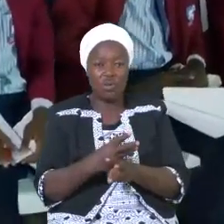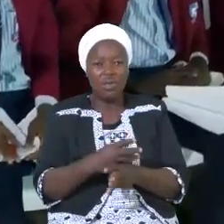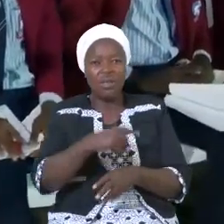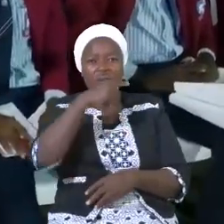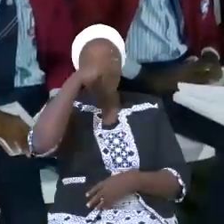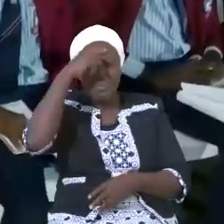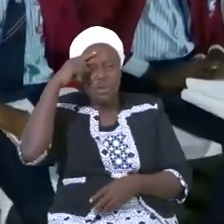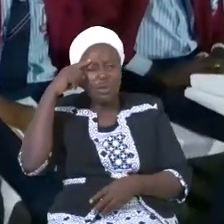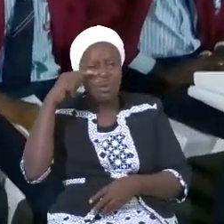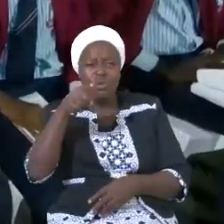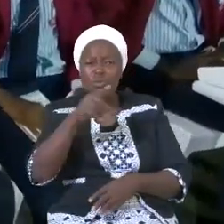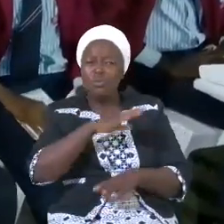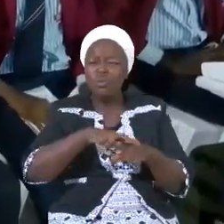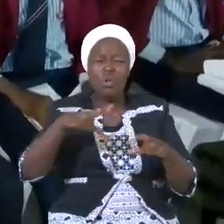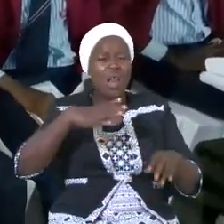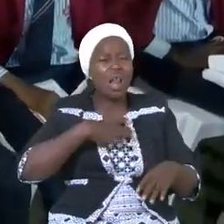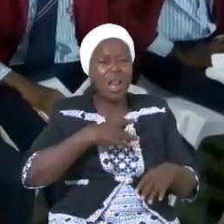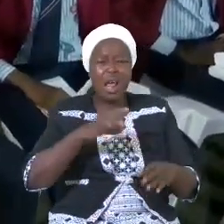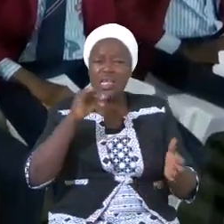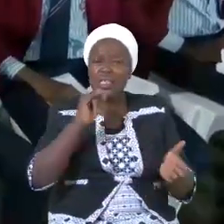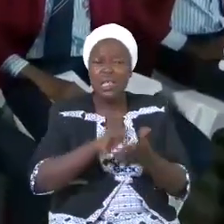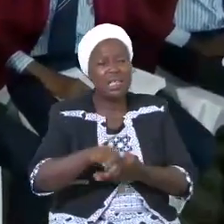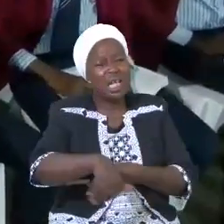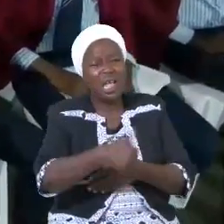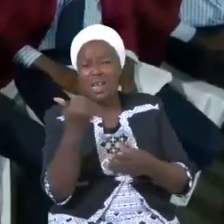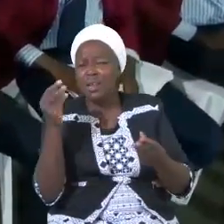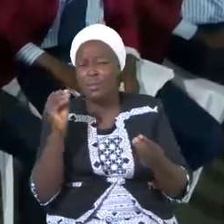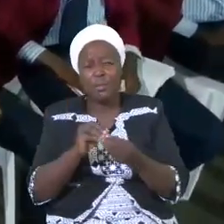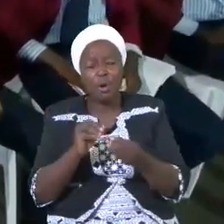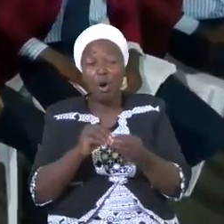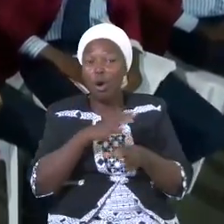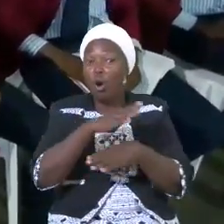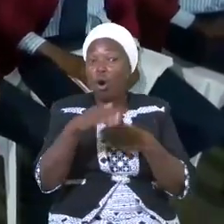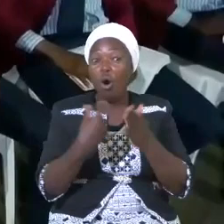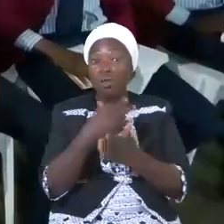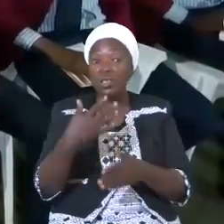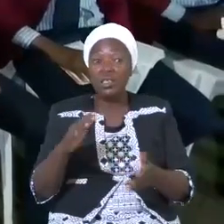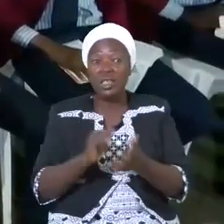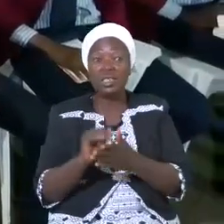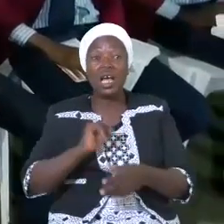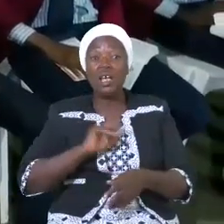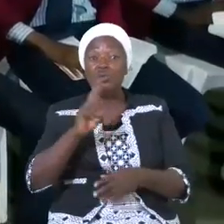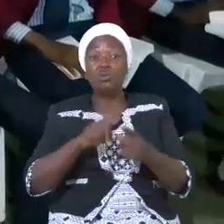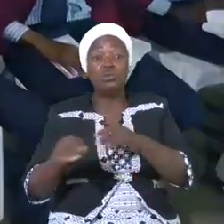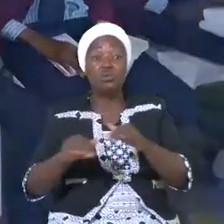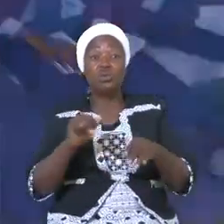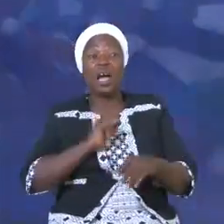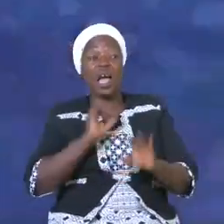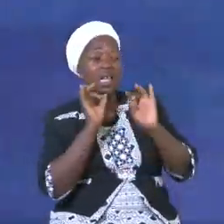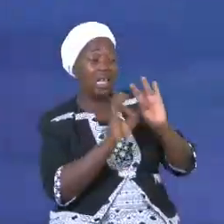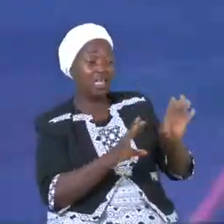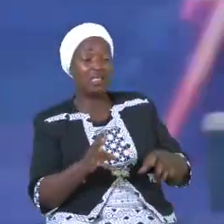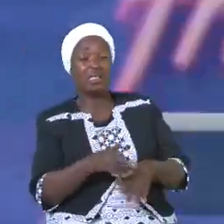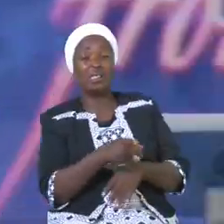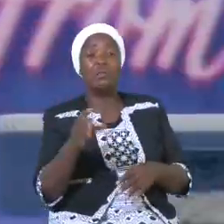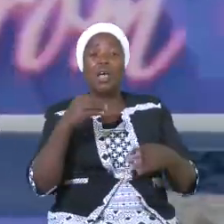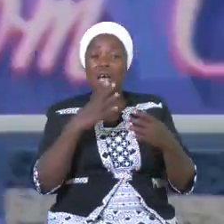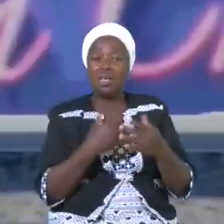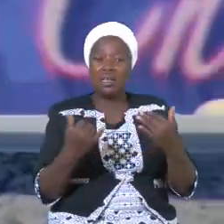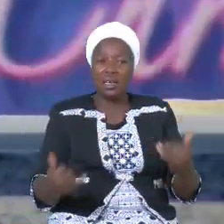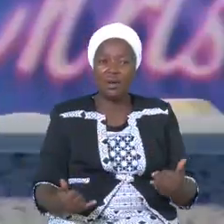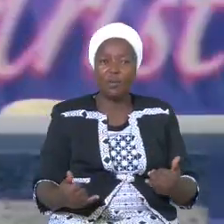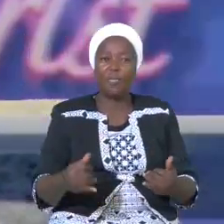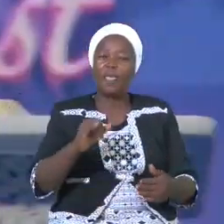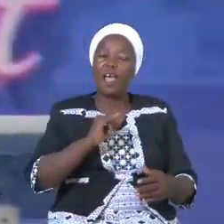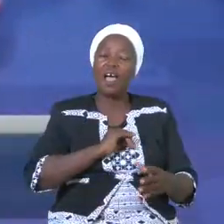don't like that anymore all the things i used to do i hate them now i love